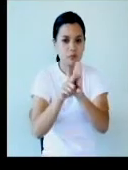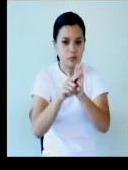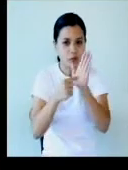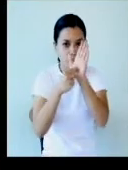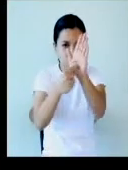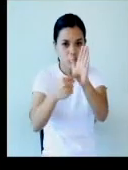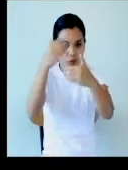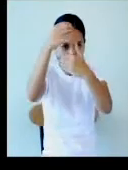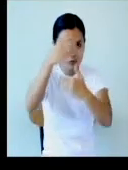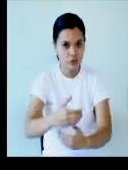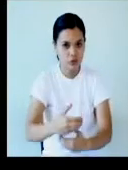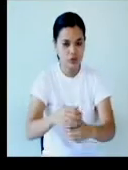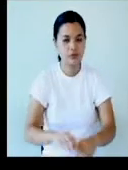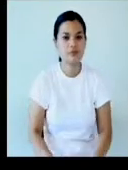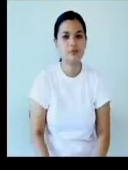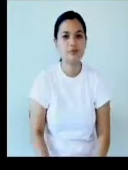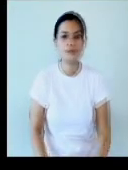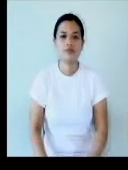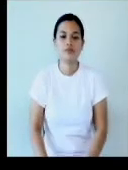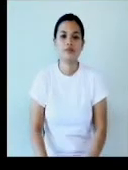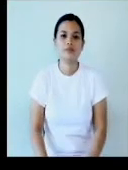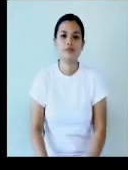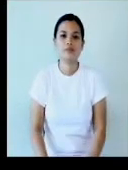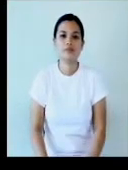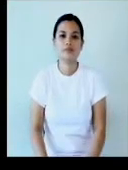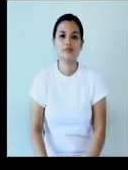ballot are not displayed during the process.